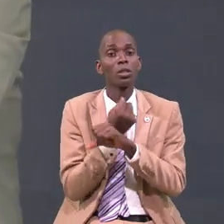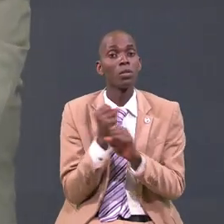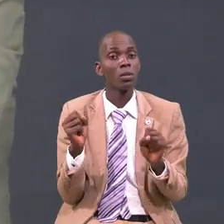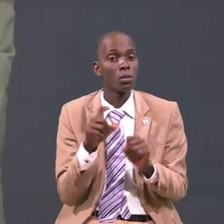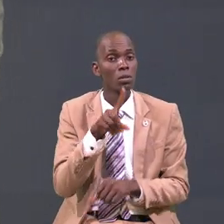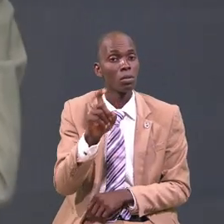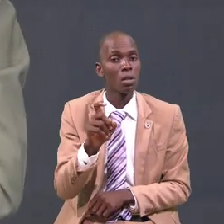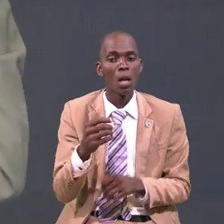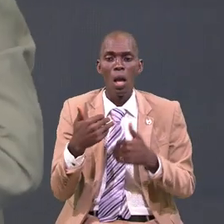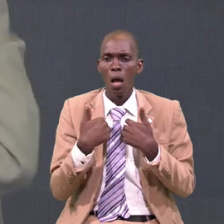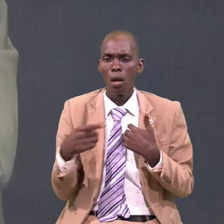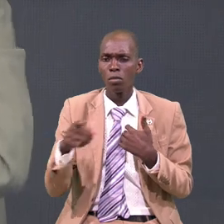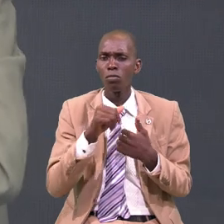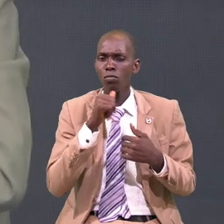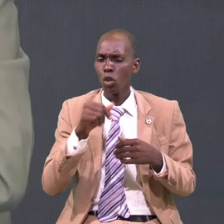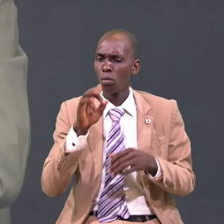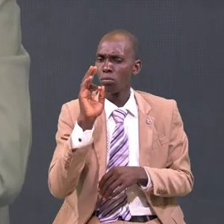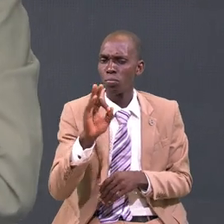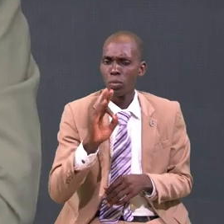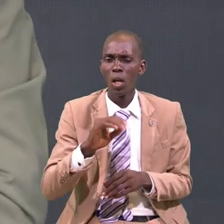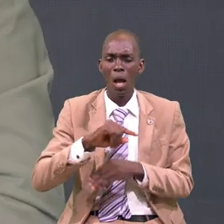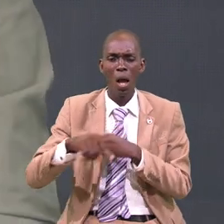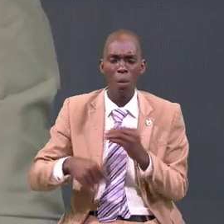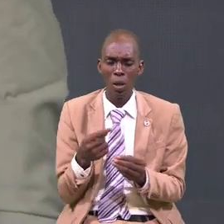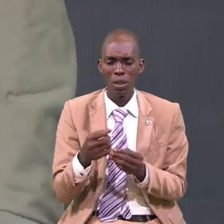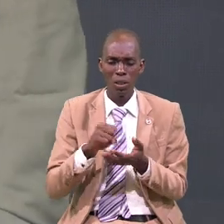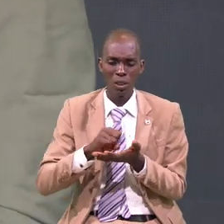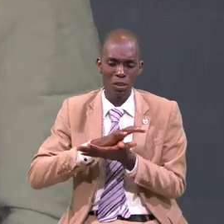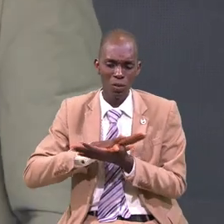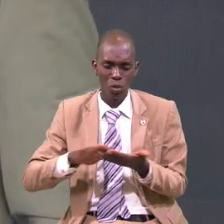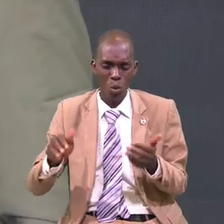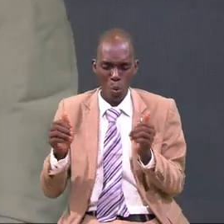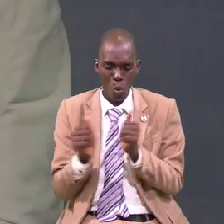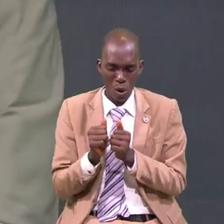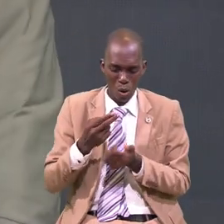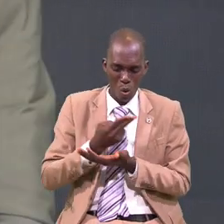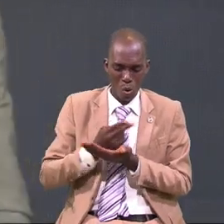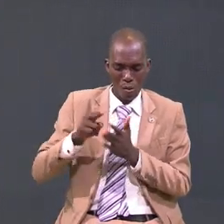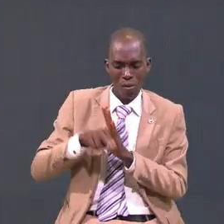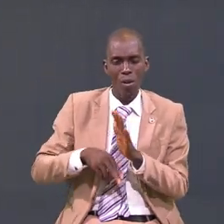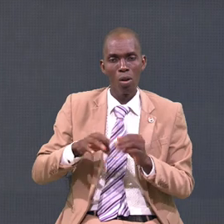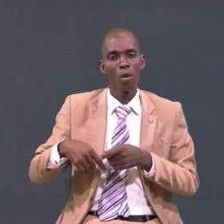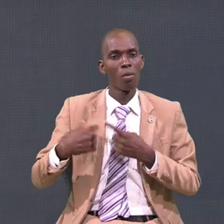Have they not emphasized sanctification with holiness of heart?